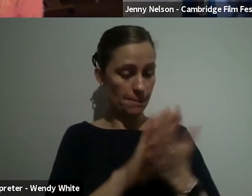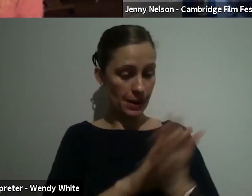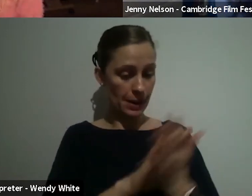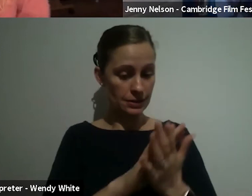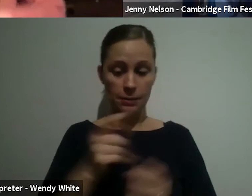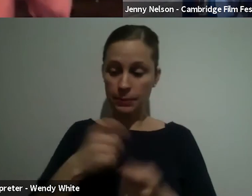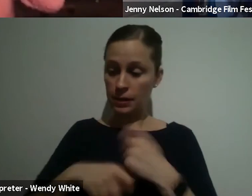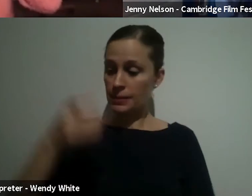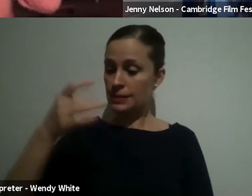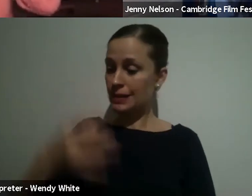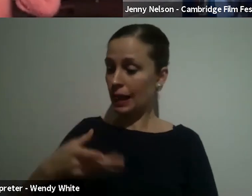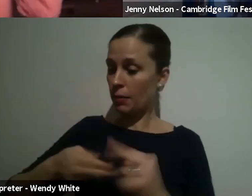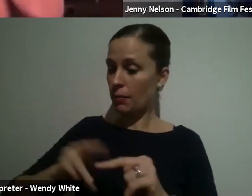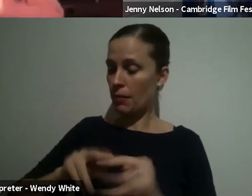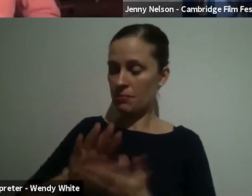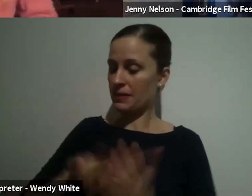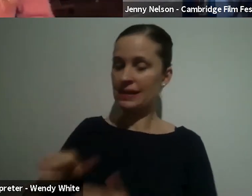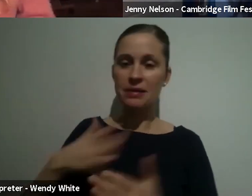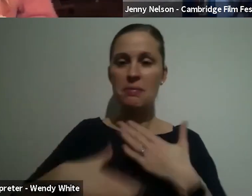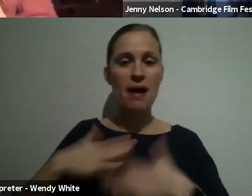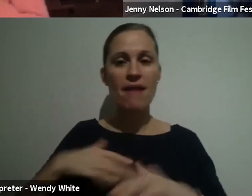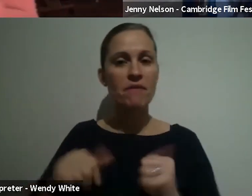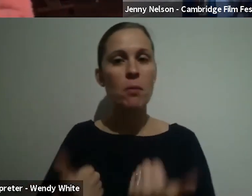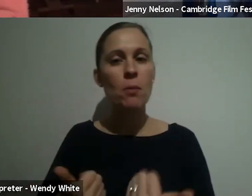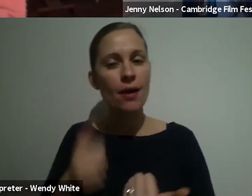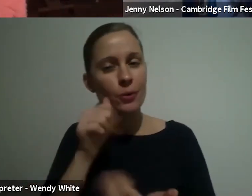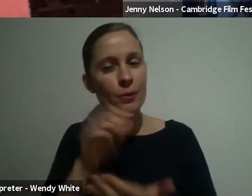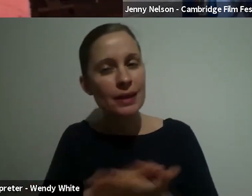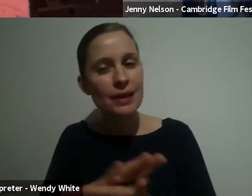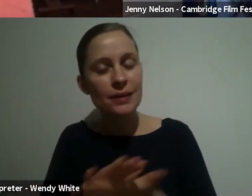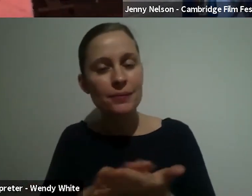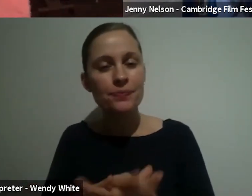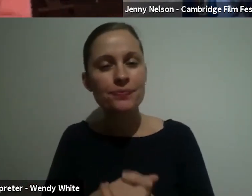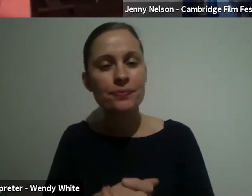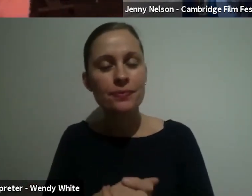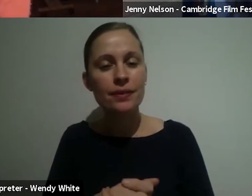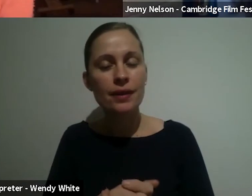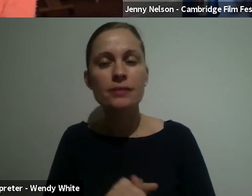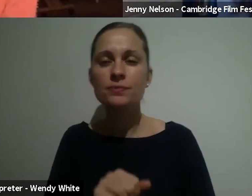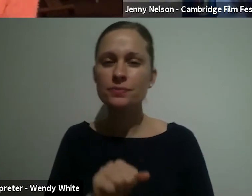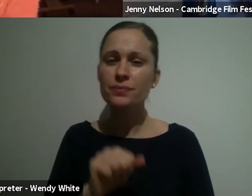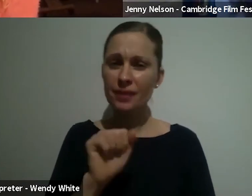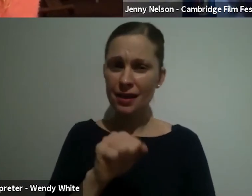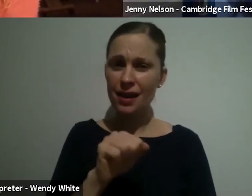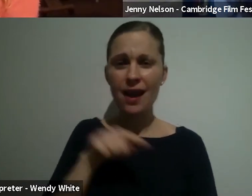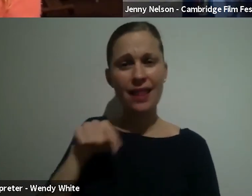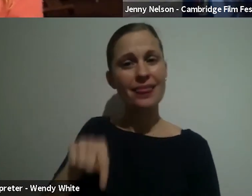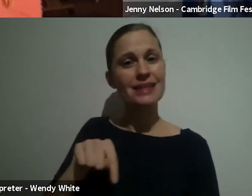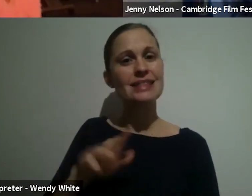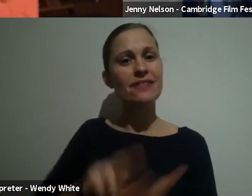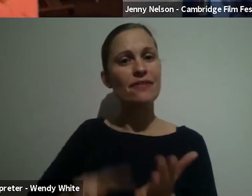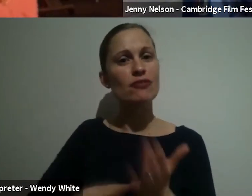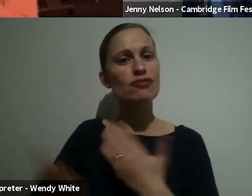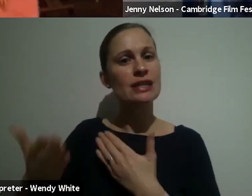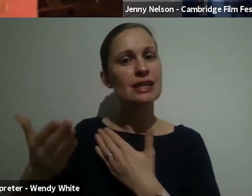Yeah. Yeah. And I think the fact that it's such recent history, it's stories that